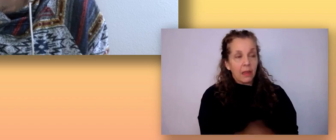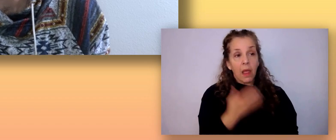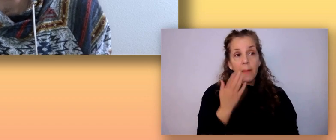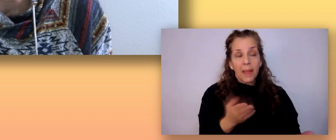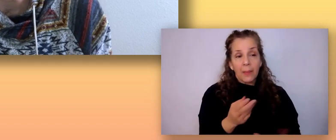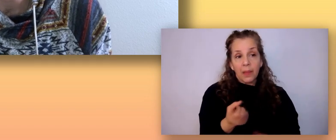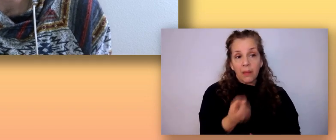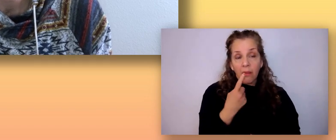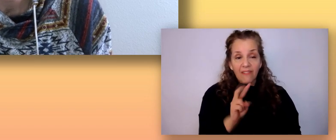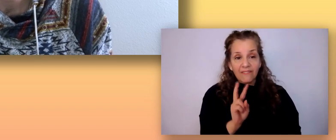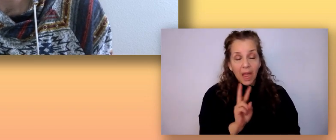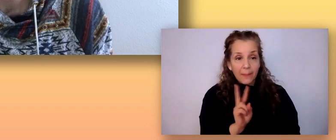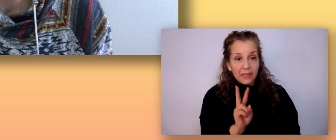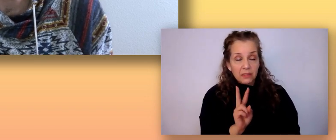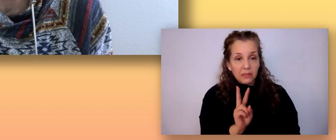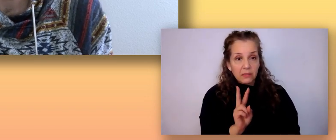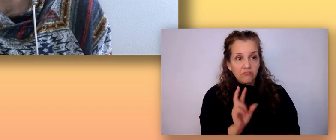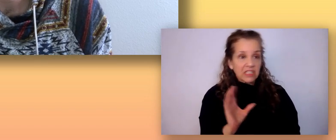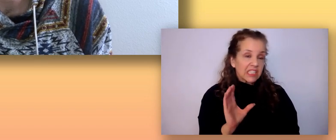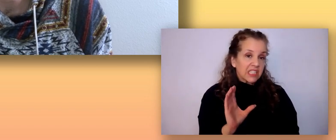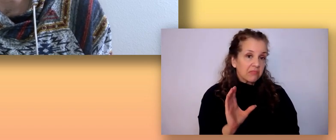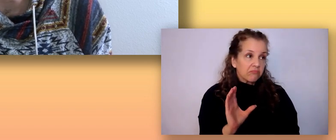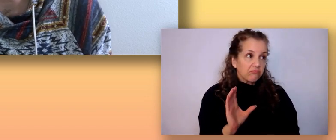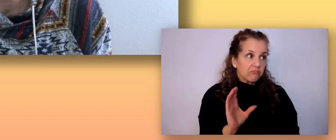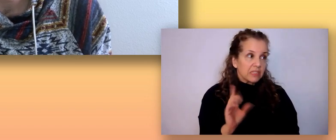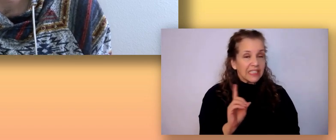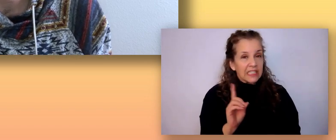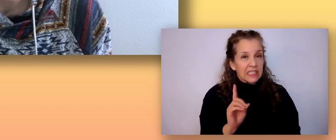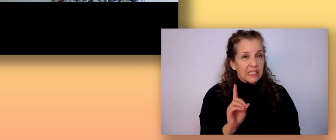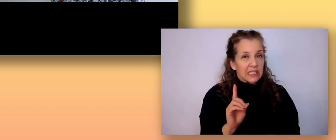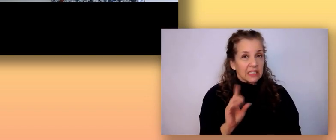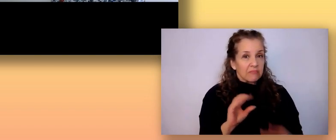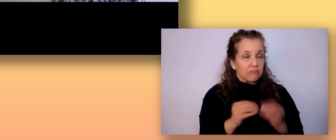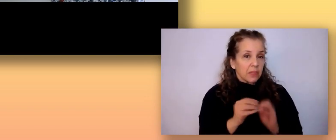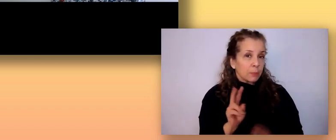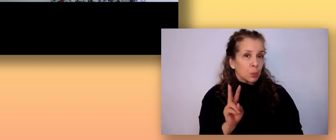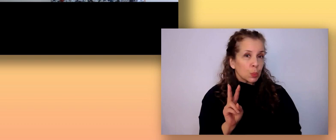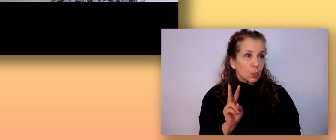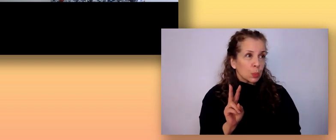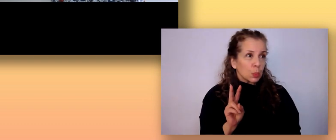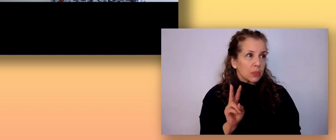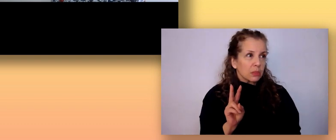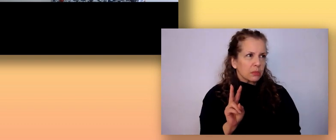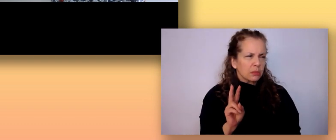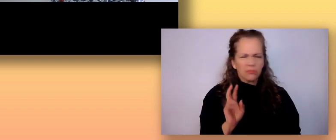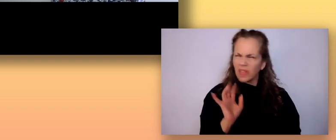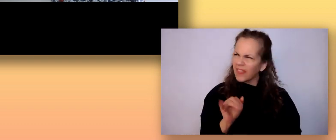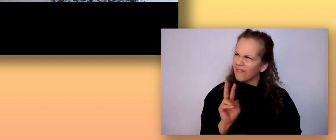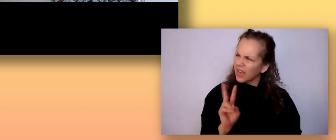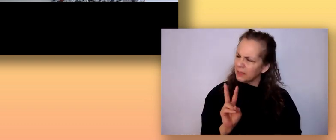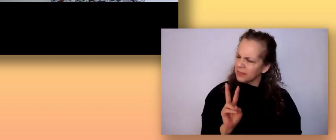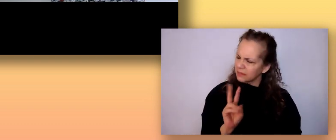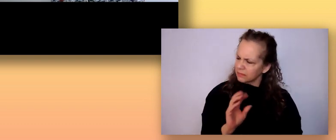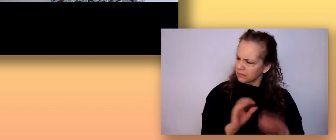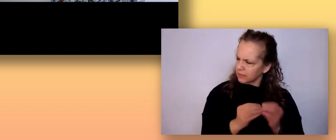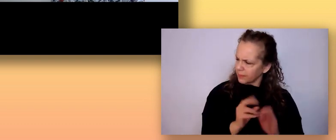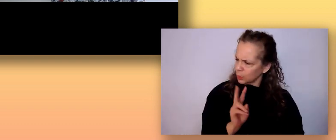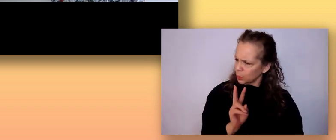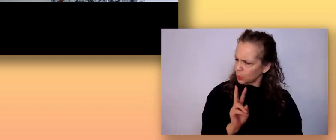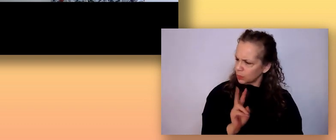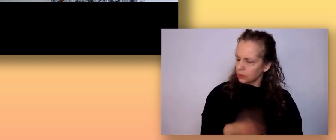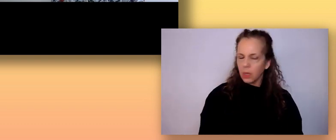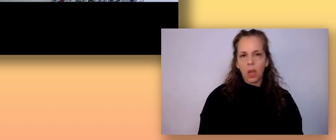should take some vitamins. C, D, 2? Is that a